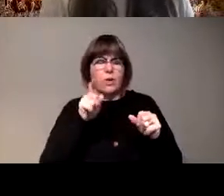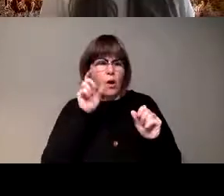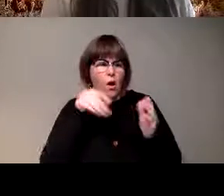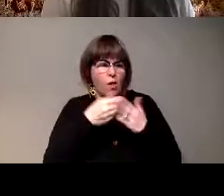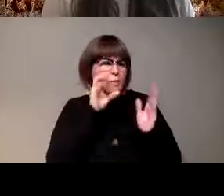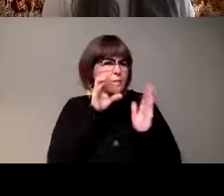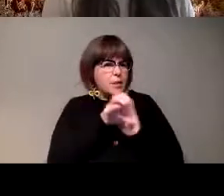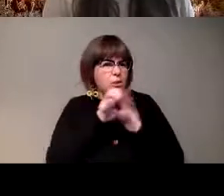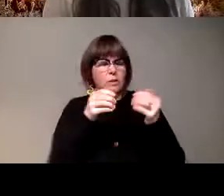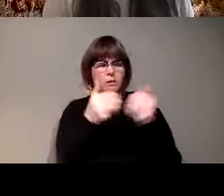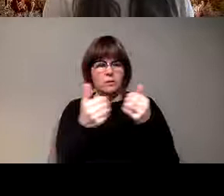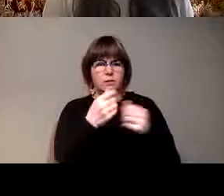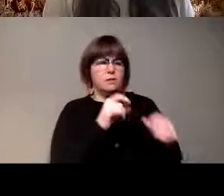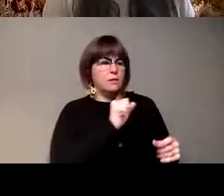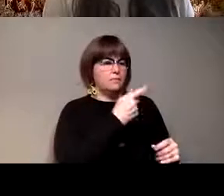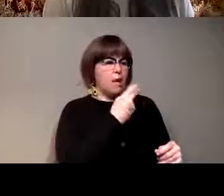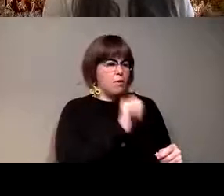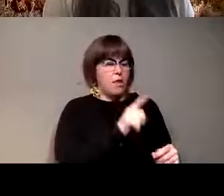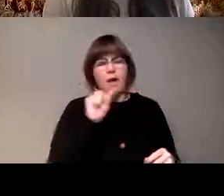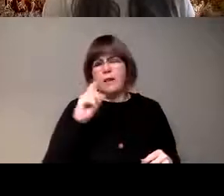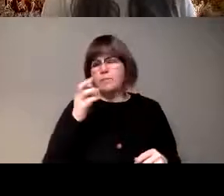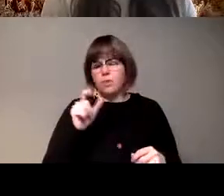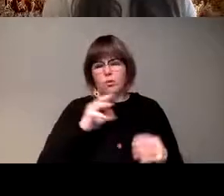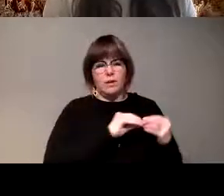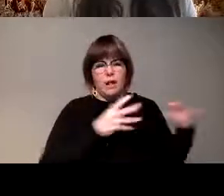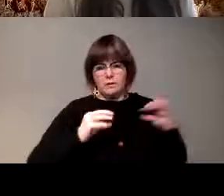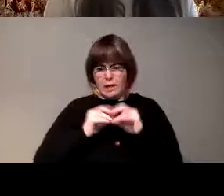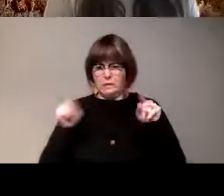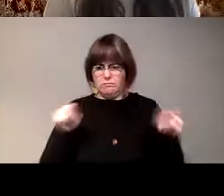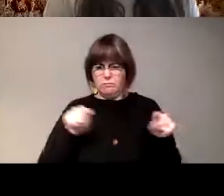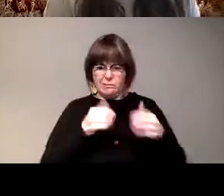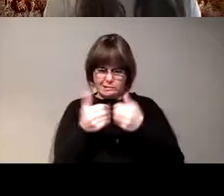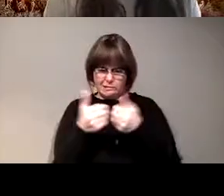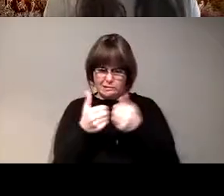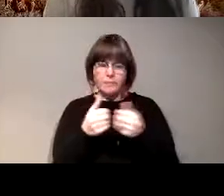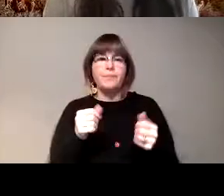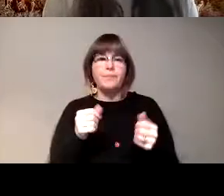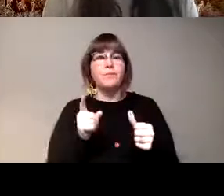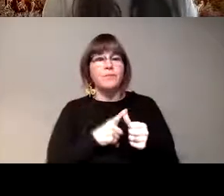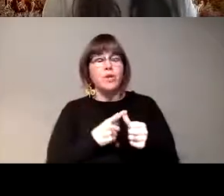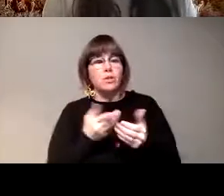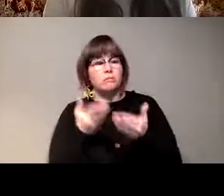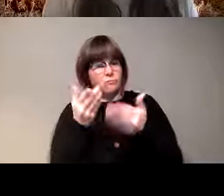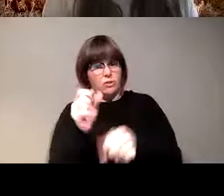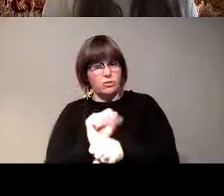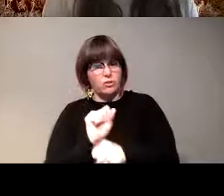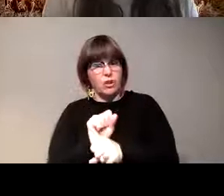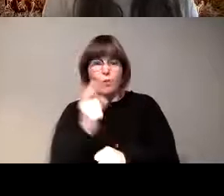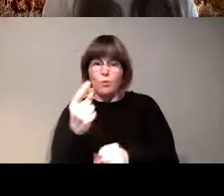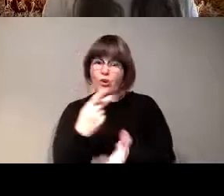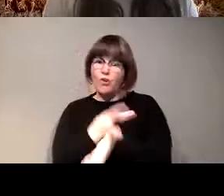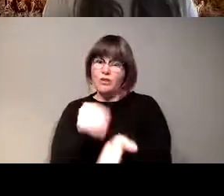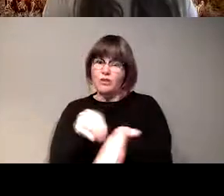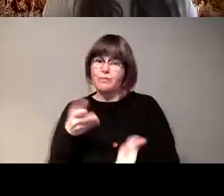2 different types, spiral and elliptical galaxies. And at first they gave this task to one graduate